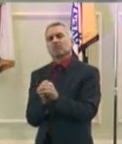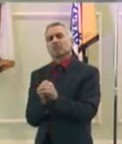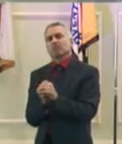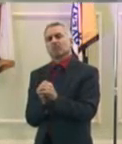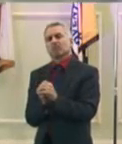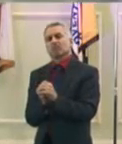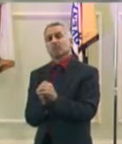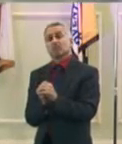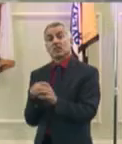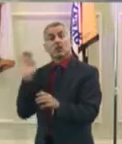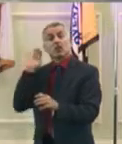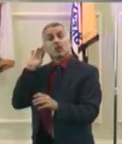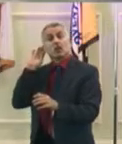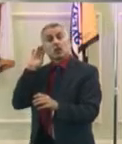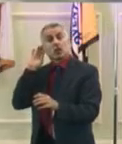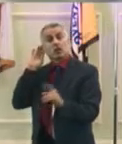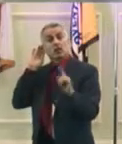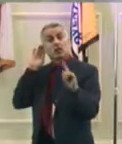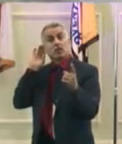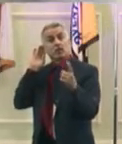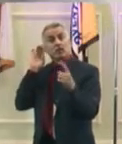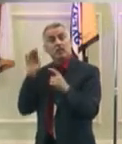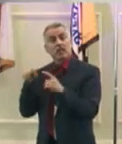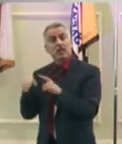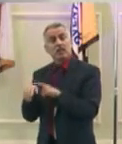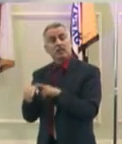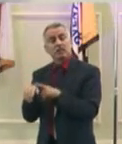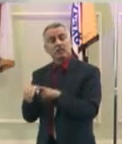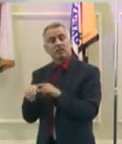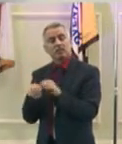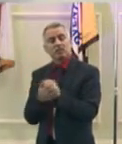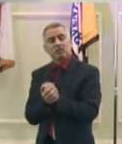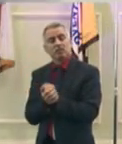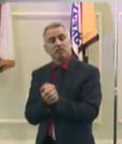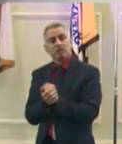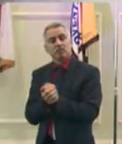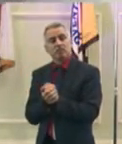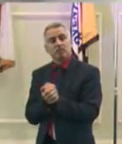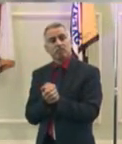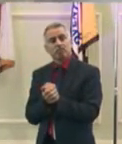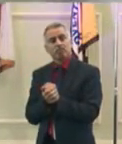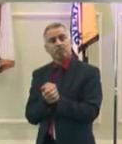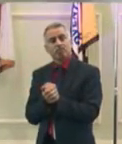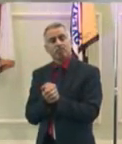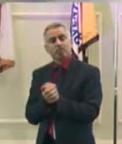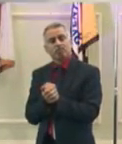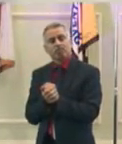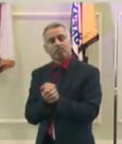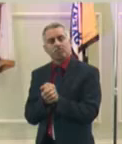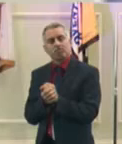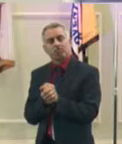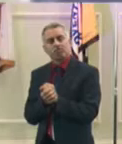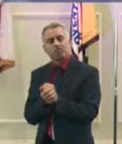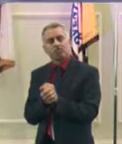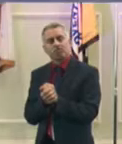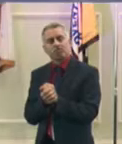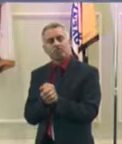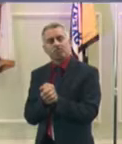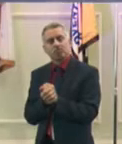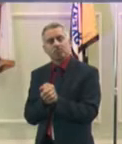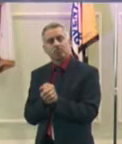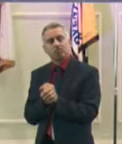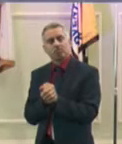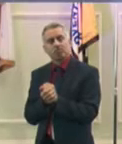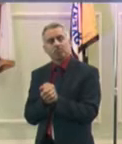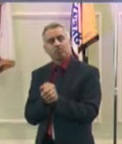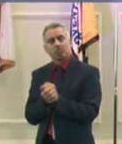to come up or you want a closer walk with Christ. I'm going to ask Elder Jones to pray for us. And come on up if you want. We'll have